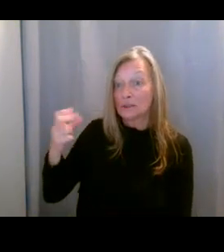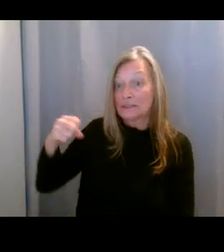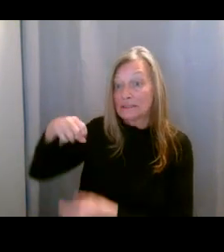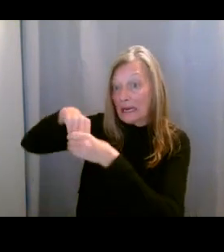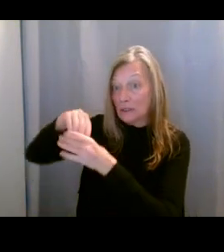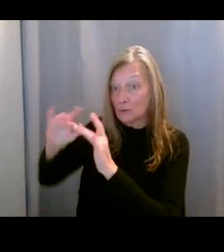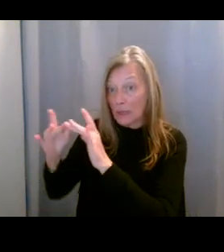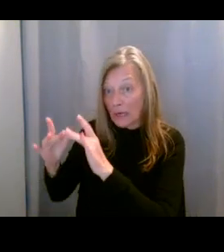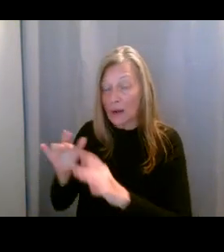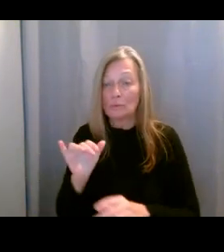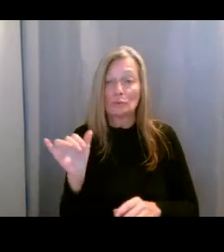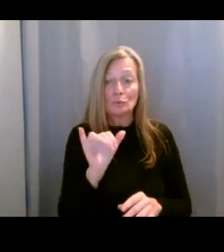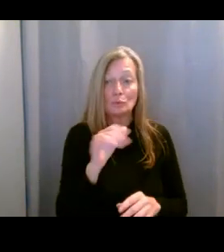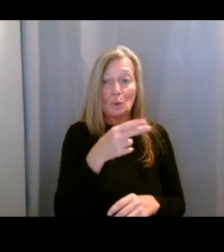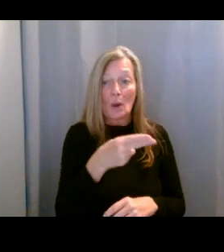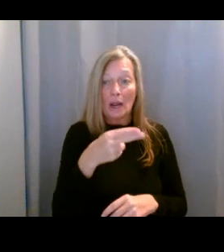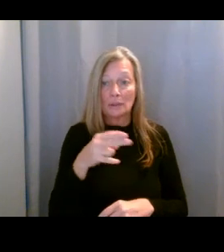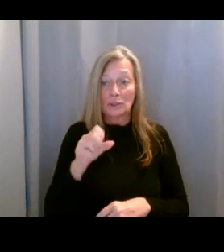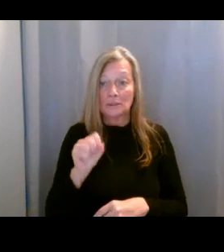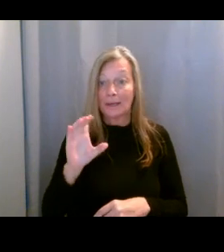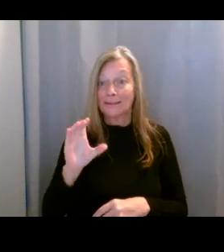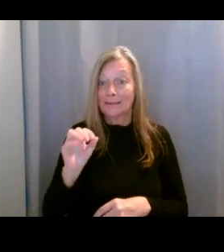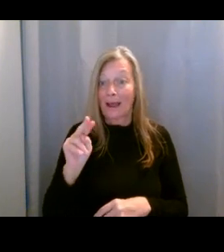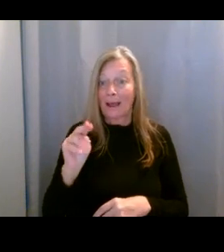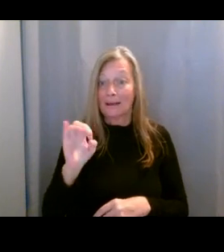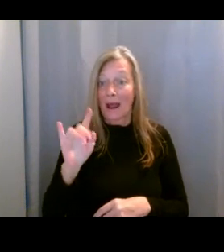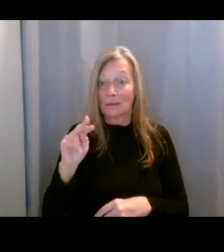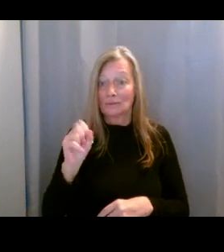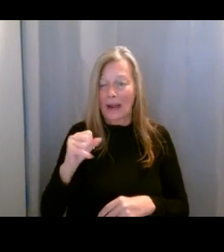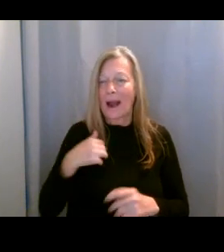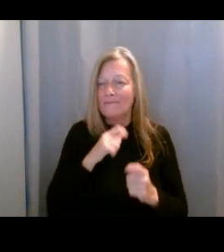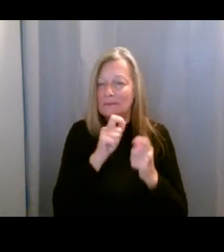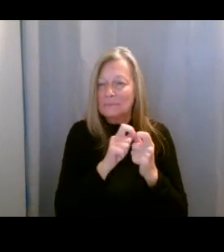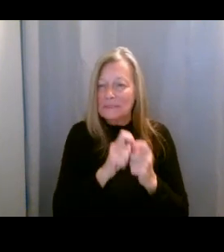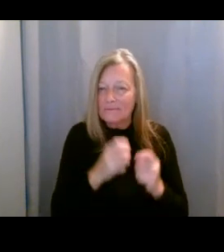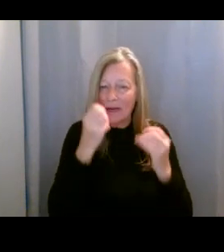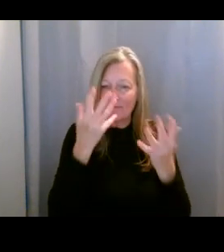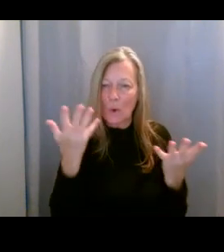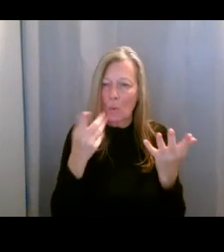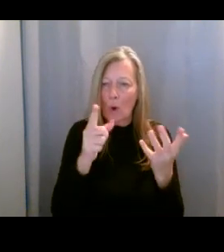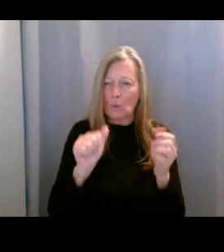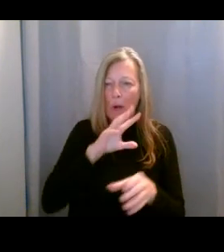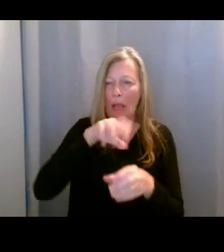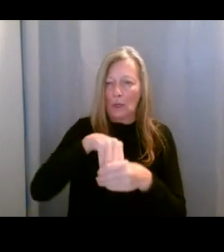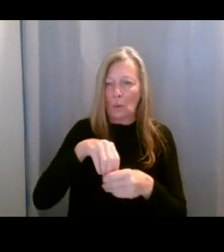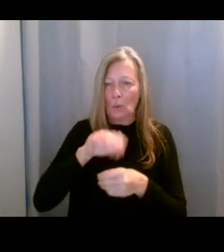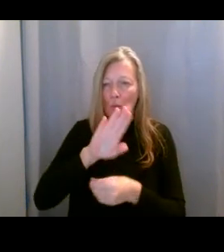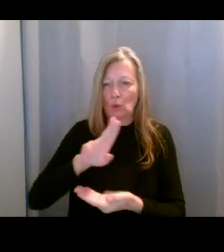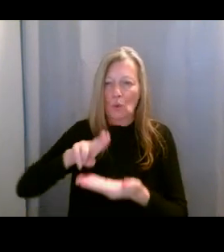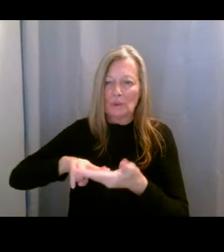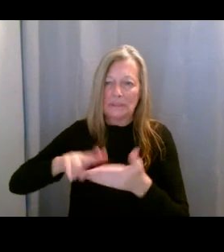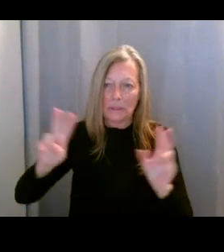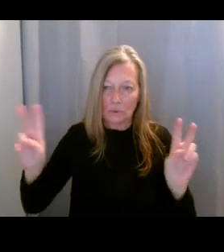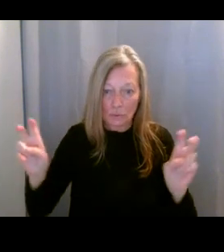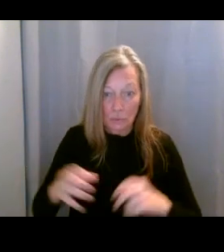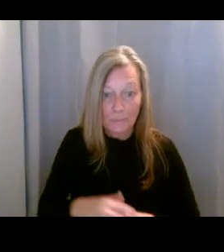there are very specific information about what to put in your signature. What about this